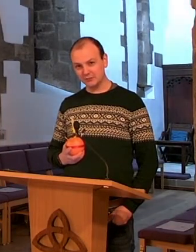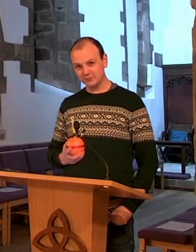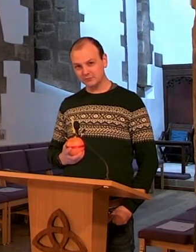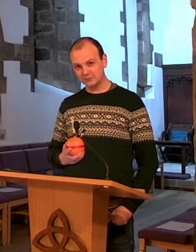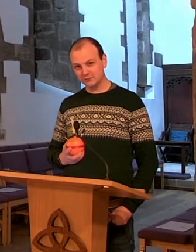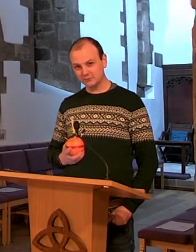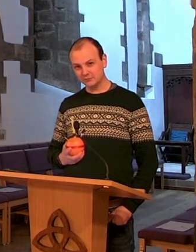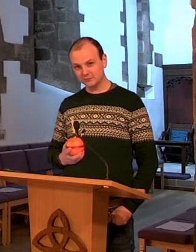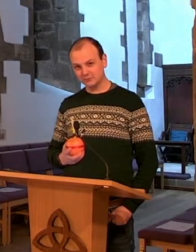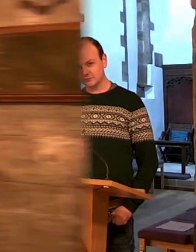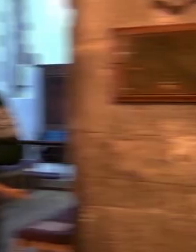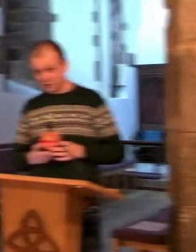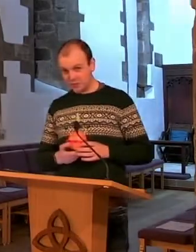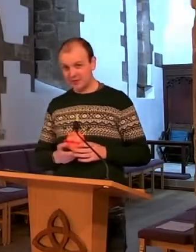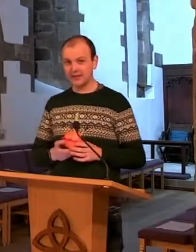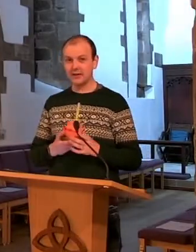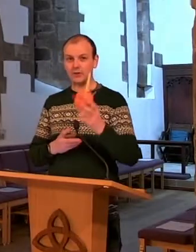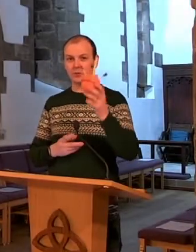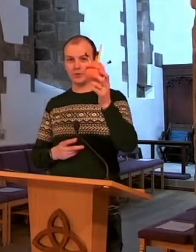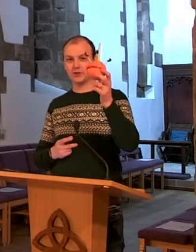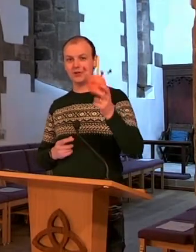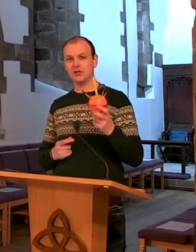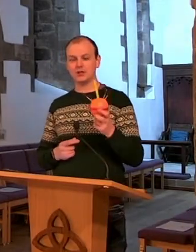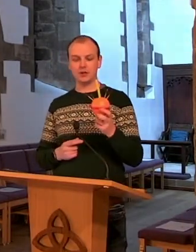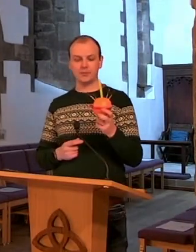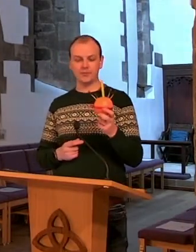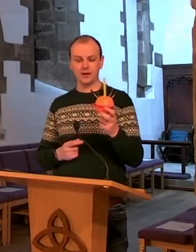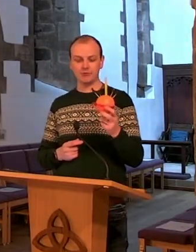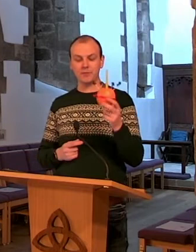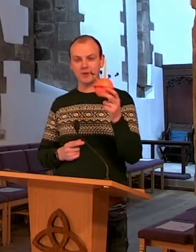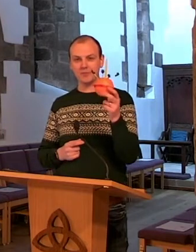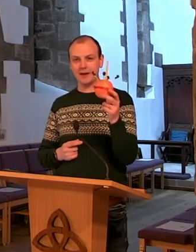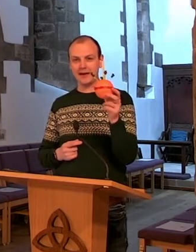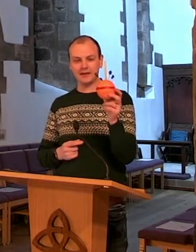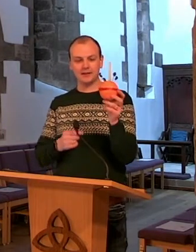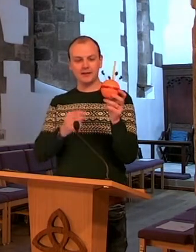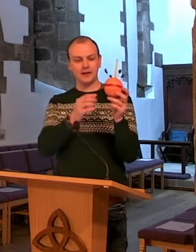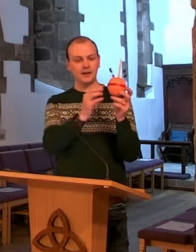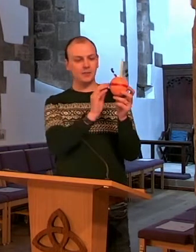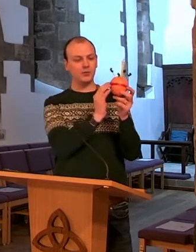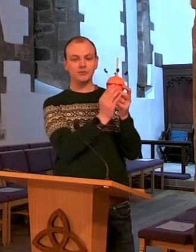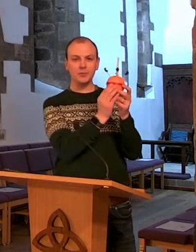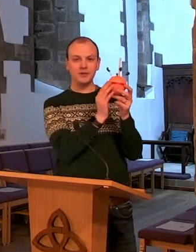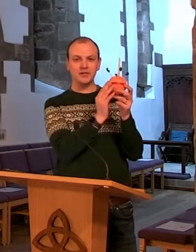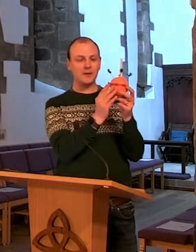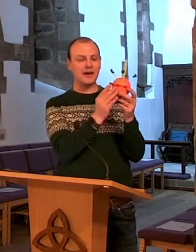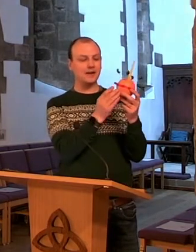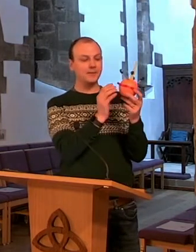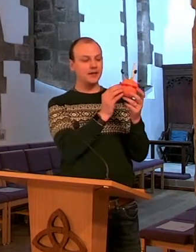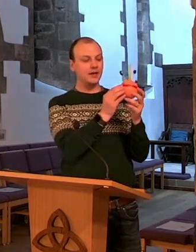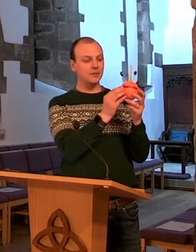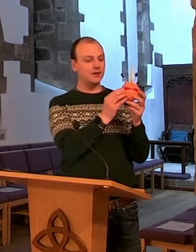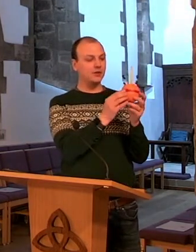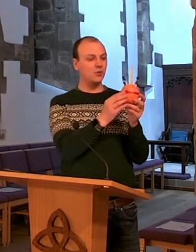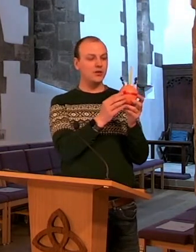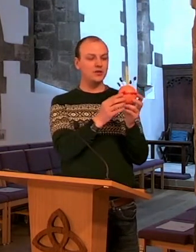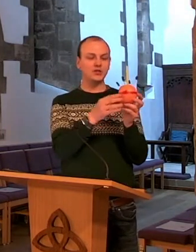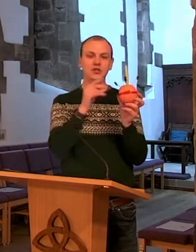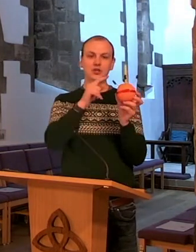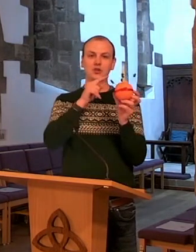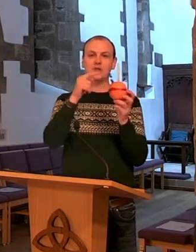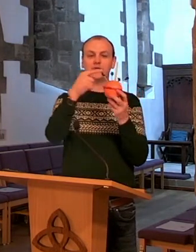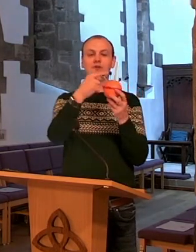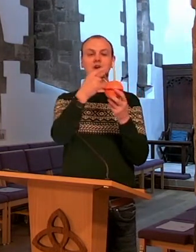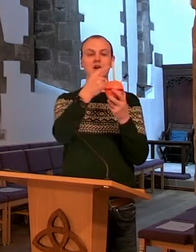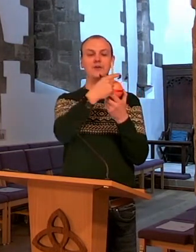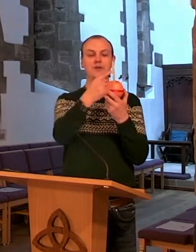Christingle. If you're making one with the ribbon pack, with the ribbon in the pack, you will notice that